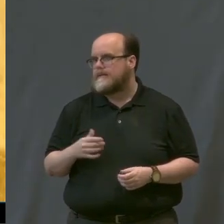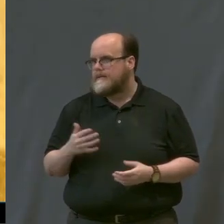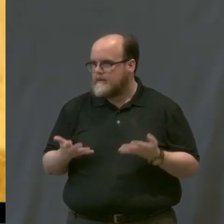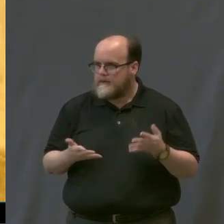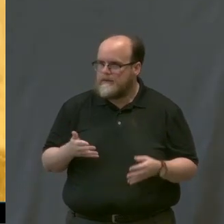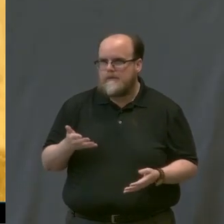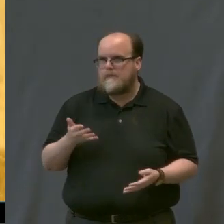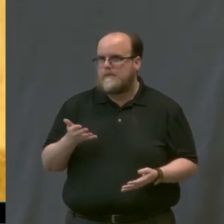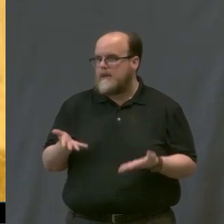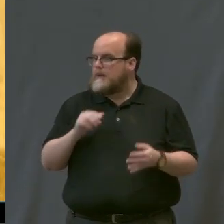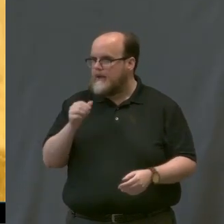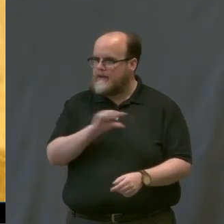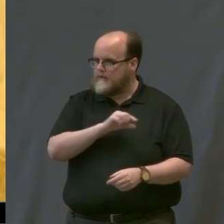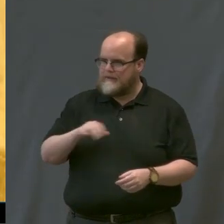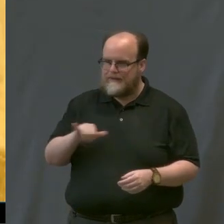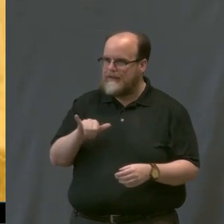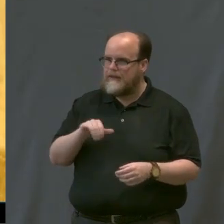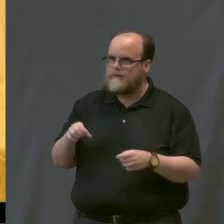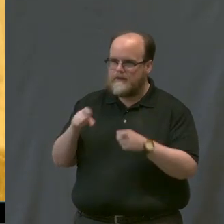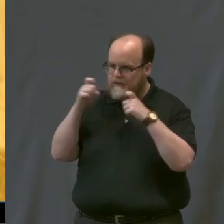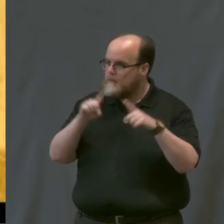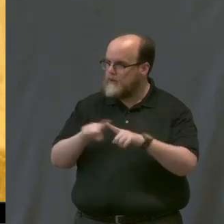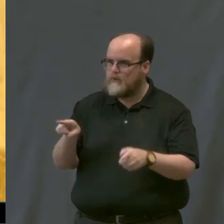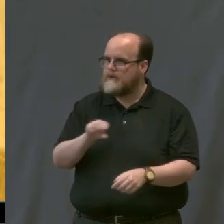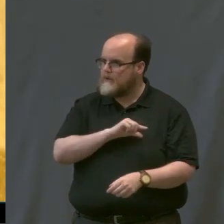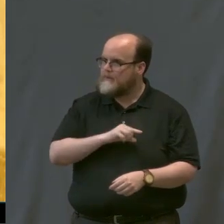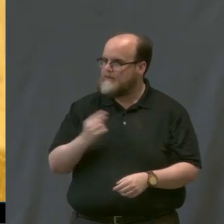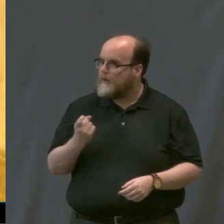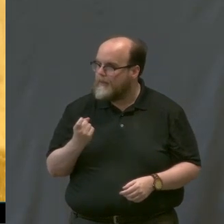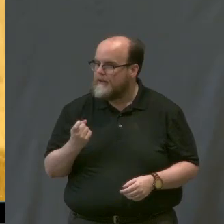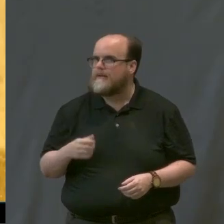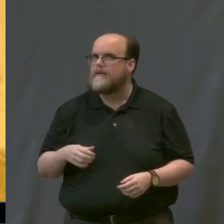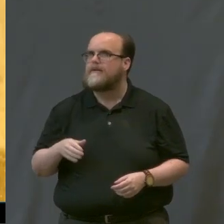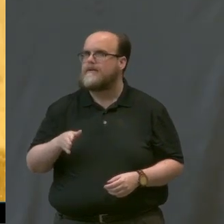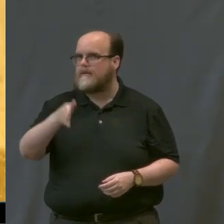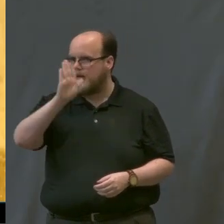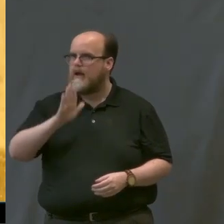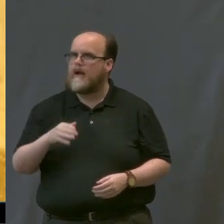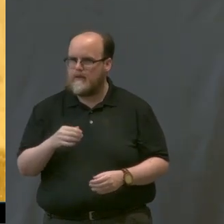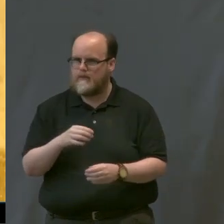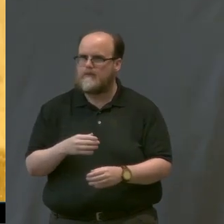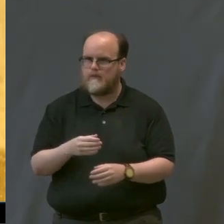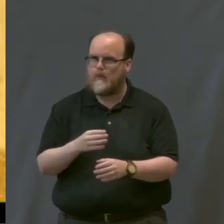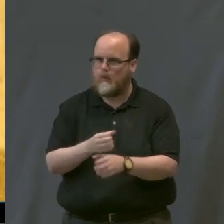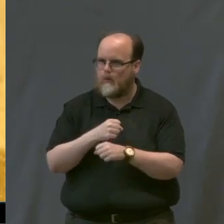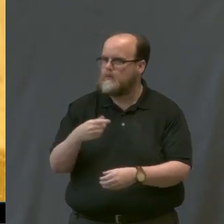you may not be guilty of that sin, but you're guilty of something. God's going to hold you accountable for doing